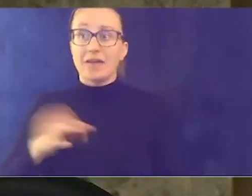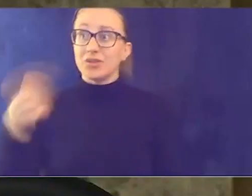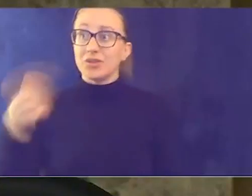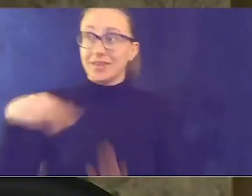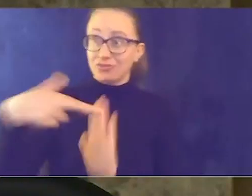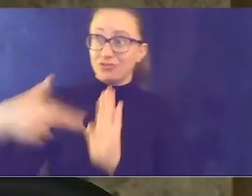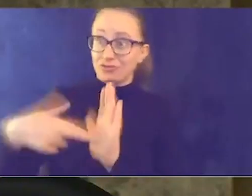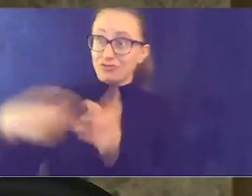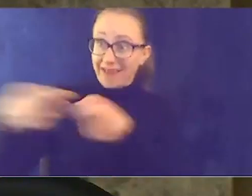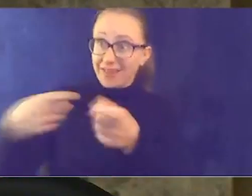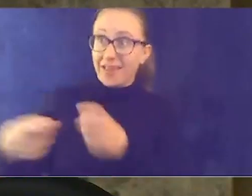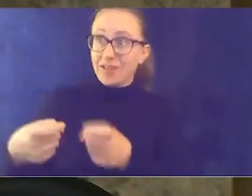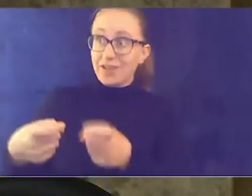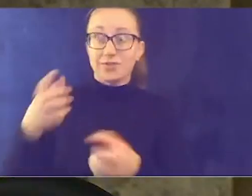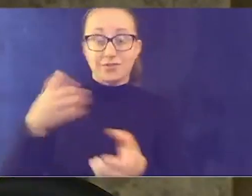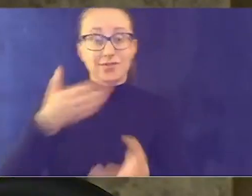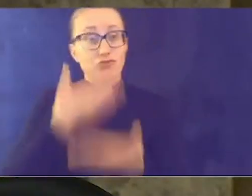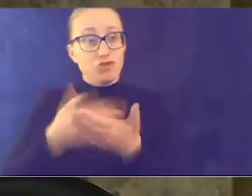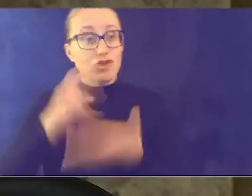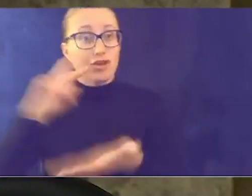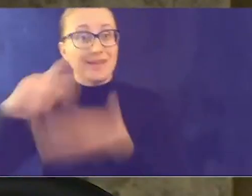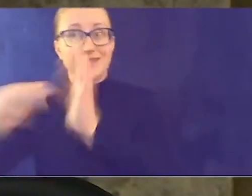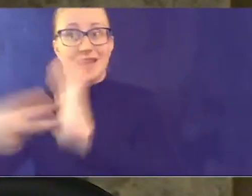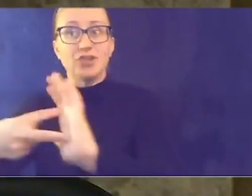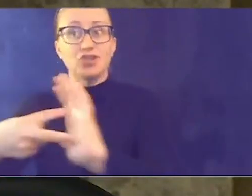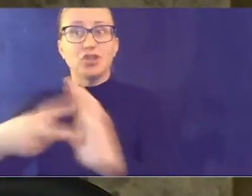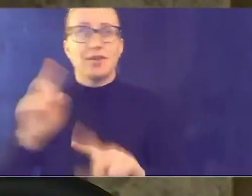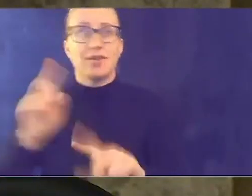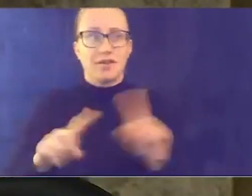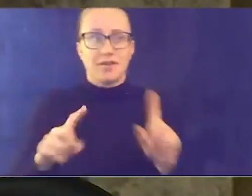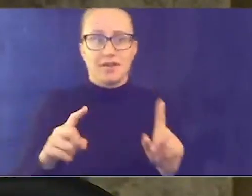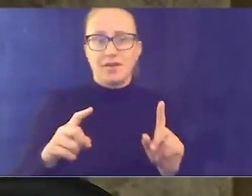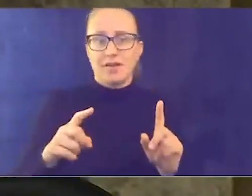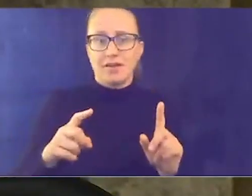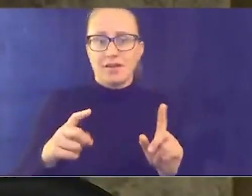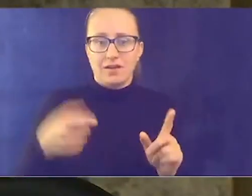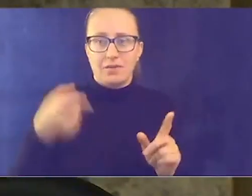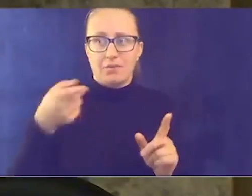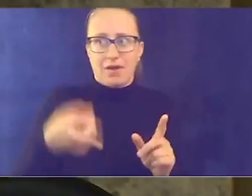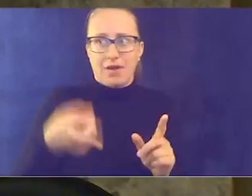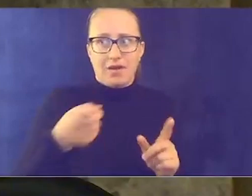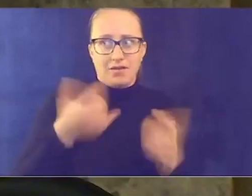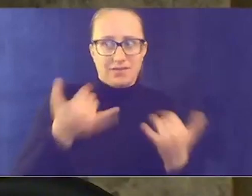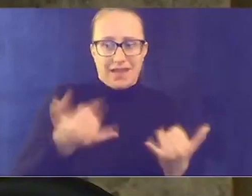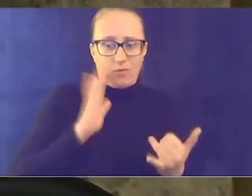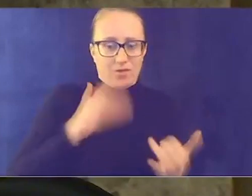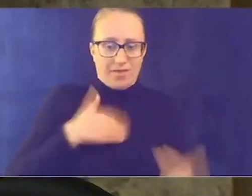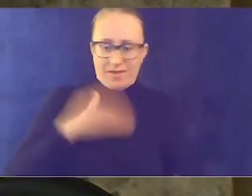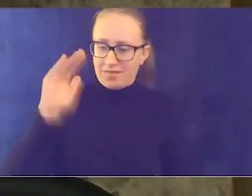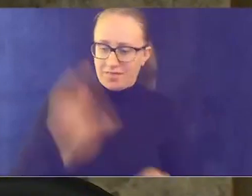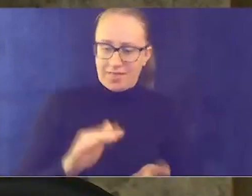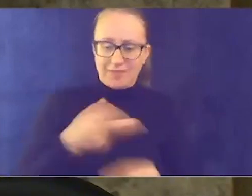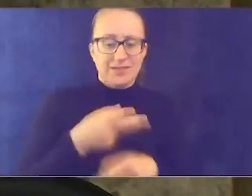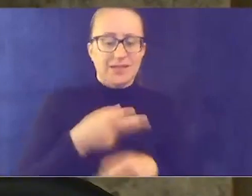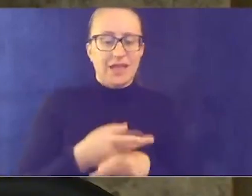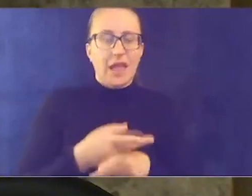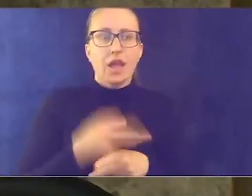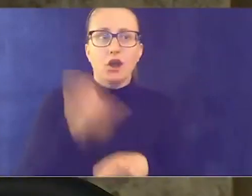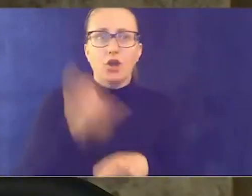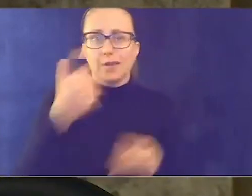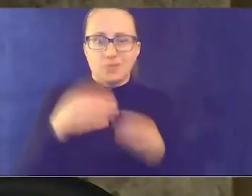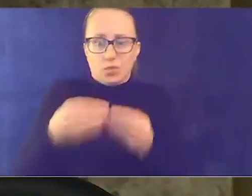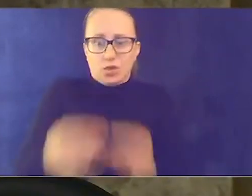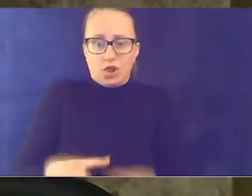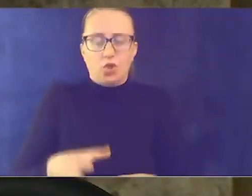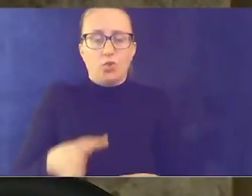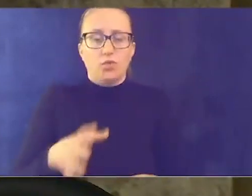adequate staffing levels, but the well-meaning regulations will end up with less care if we lose nursing home beds. Mr. Skanga, do